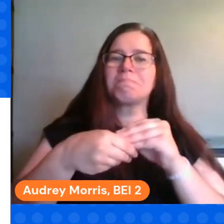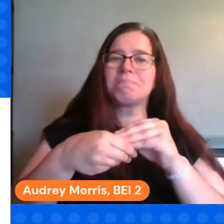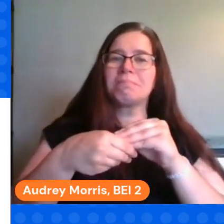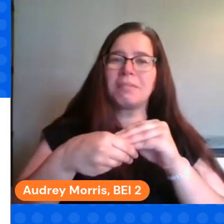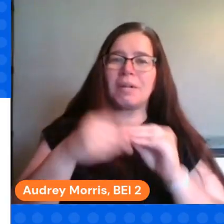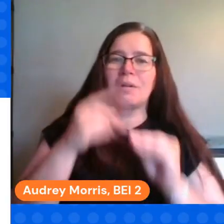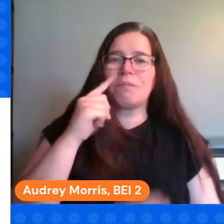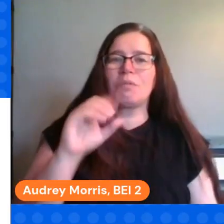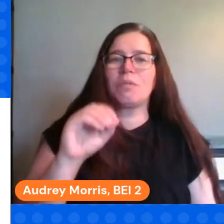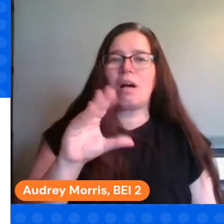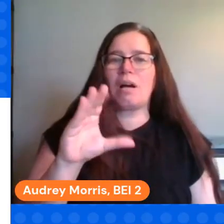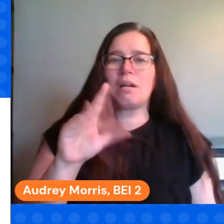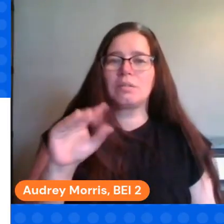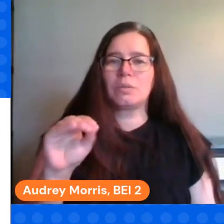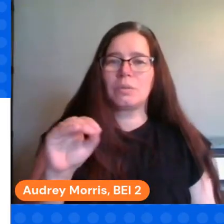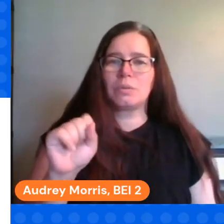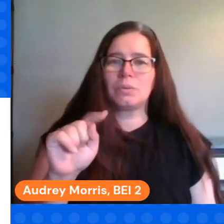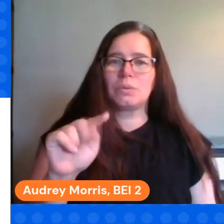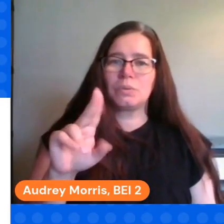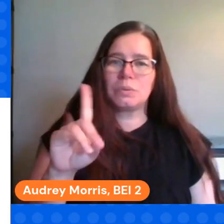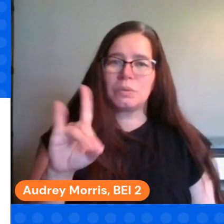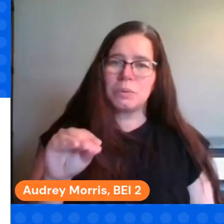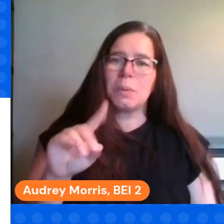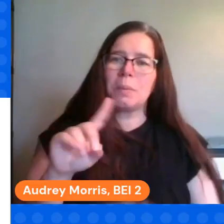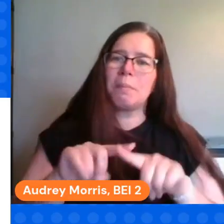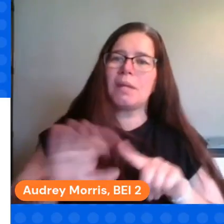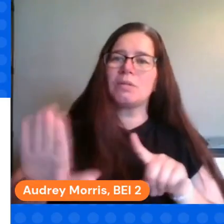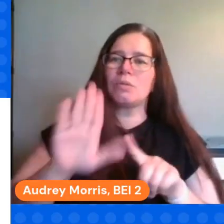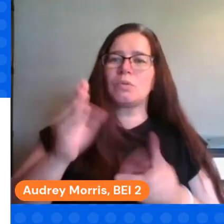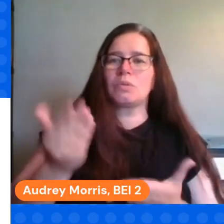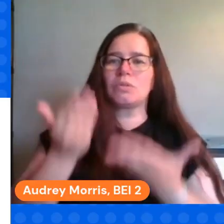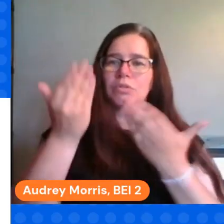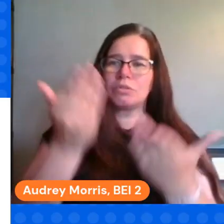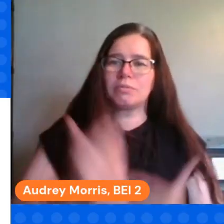OctoStudio based on your suggestions.